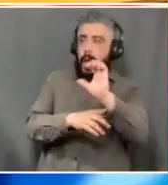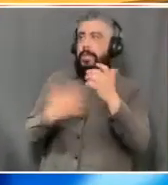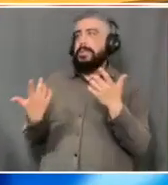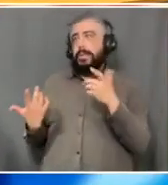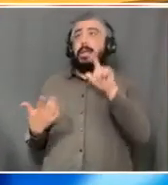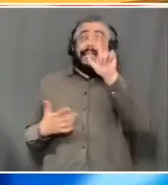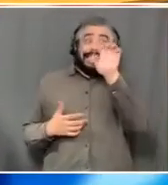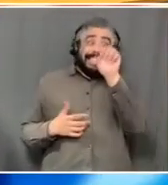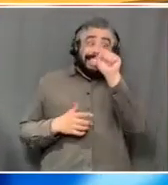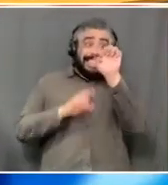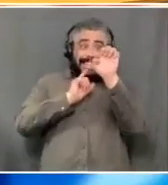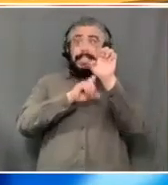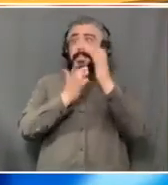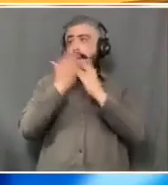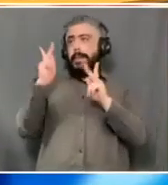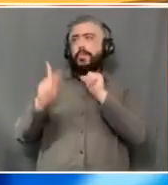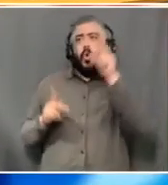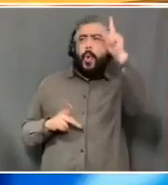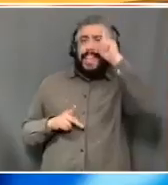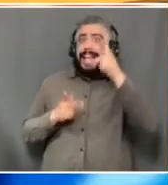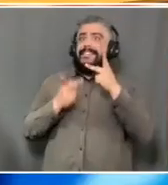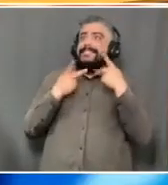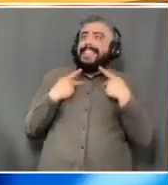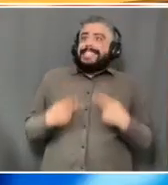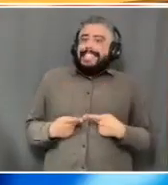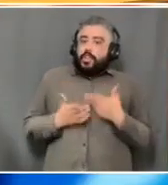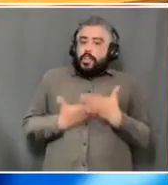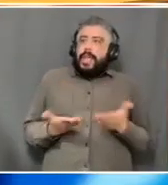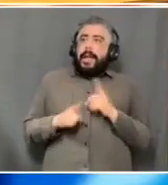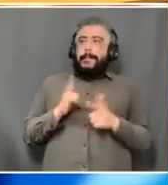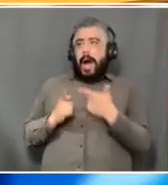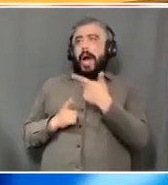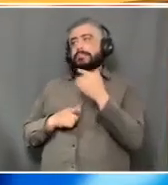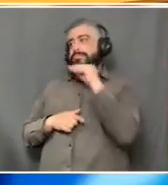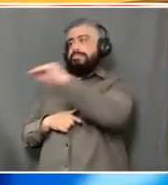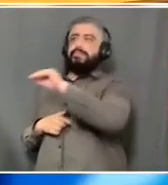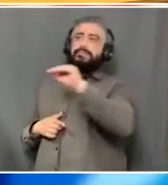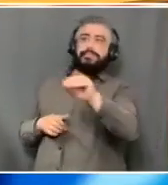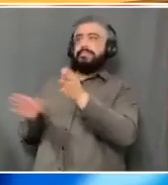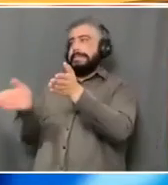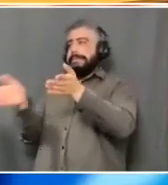of as a physical thing. So that's the